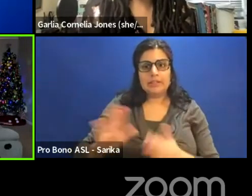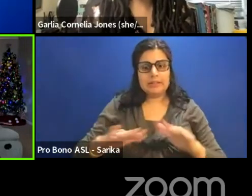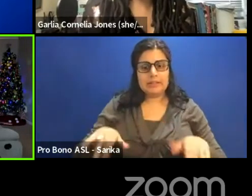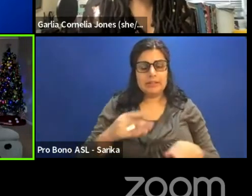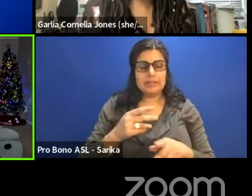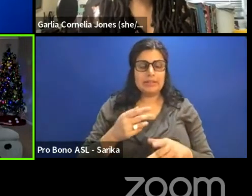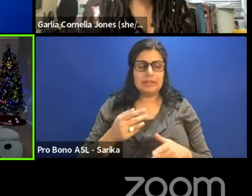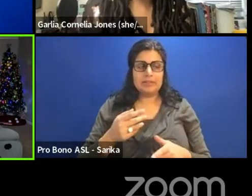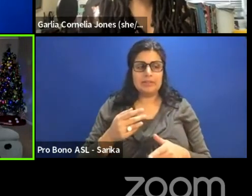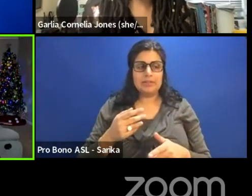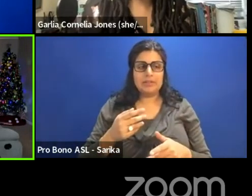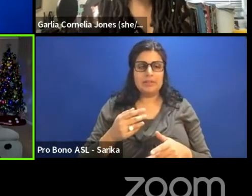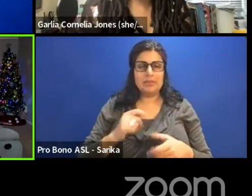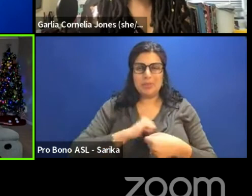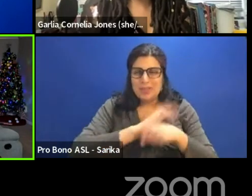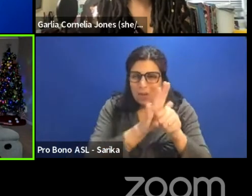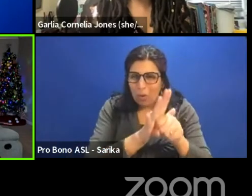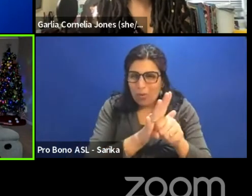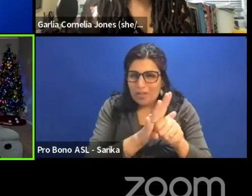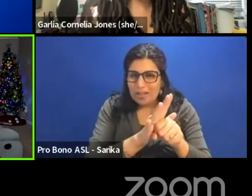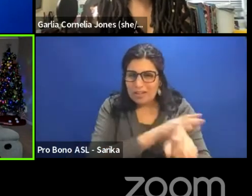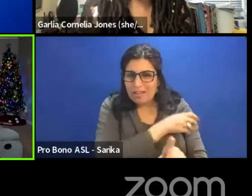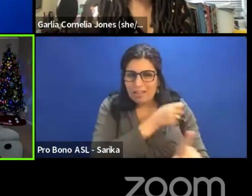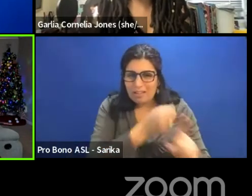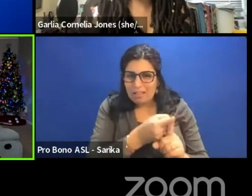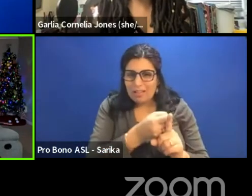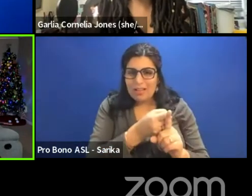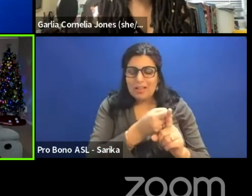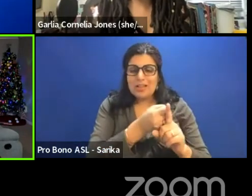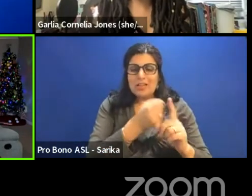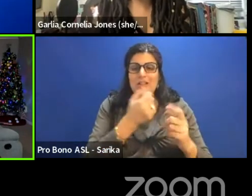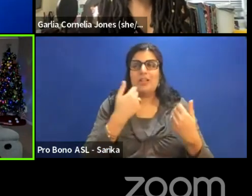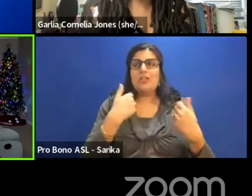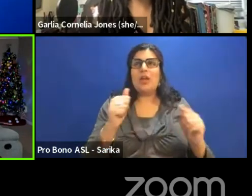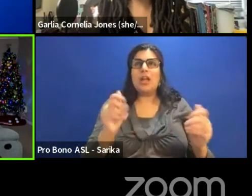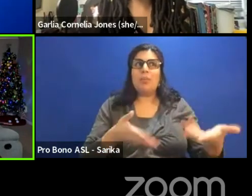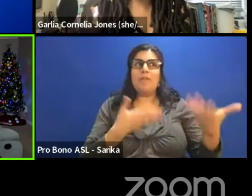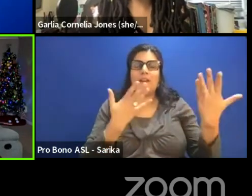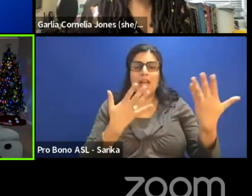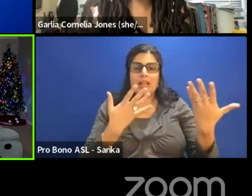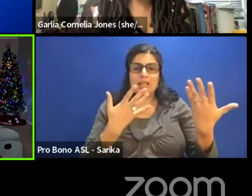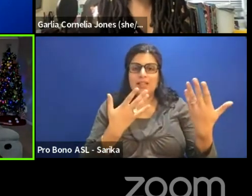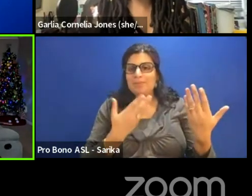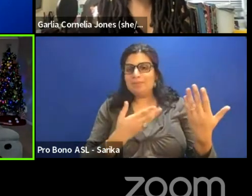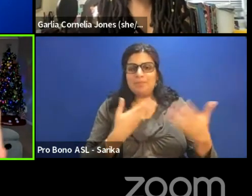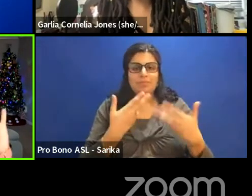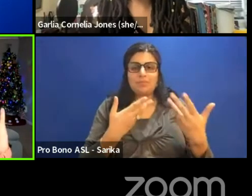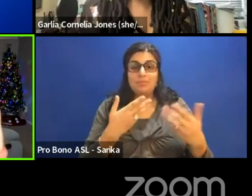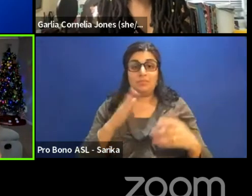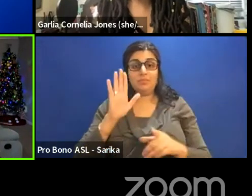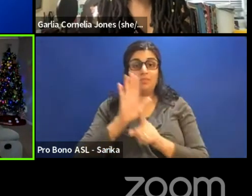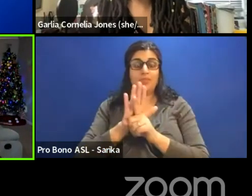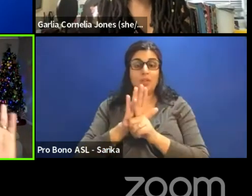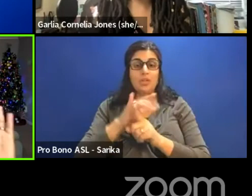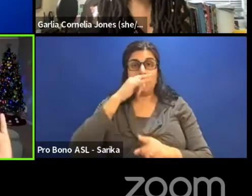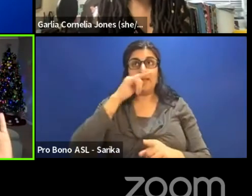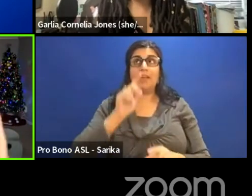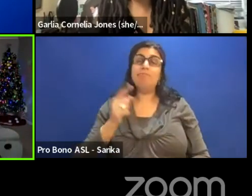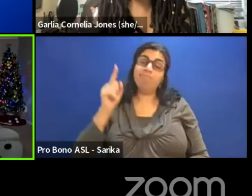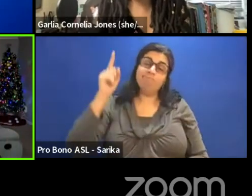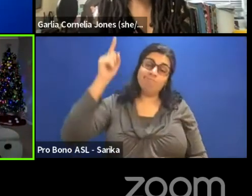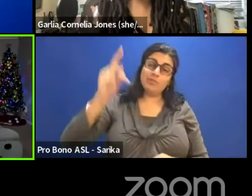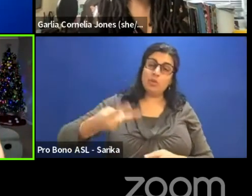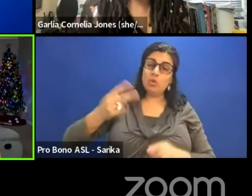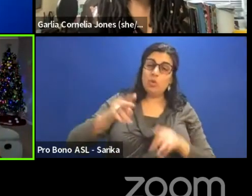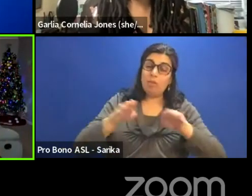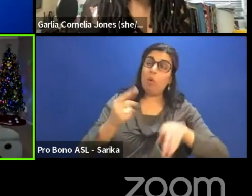situation with COVID and things going on. So being able to provide kind of a, you know, your kid is two floors up and they're in a safe